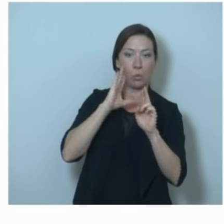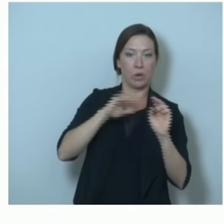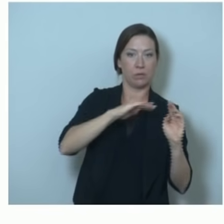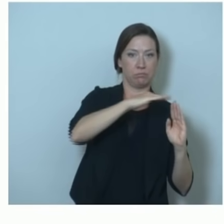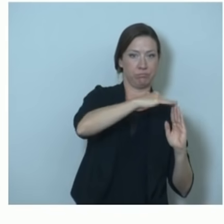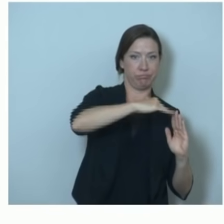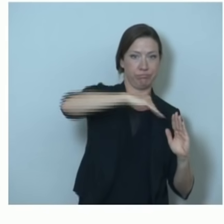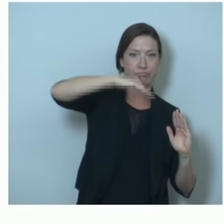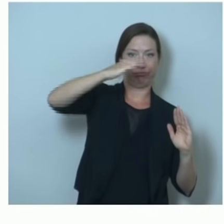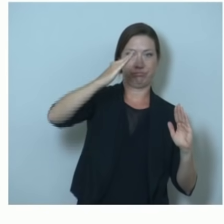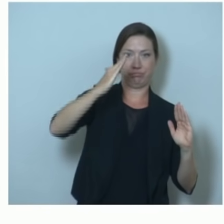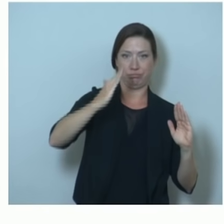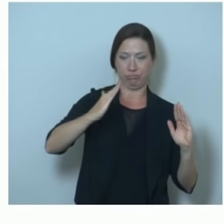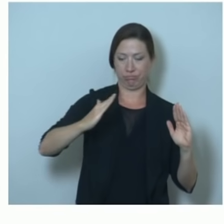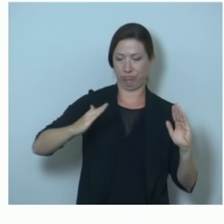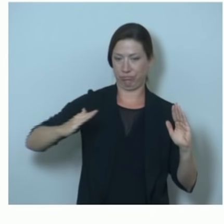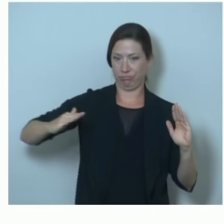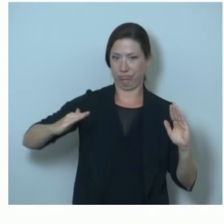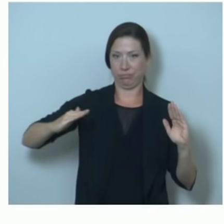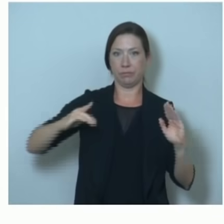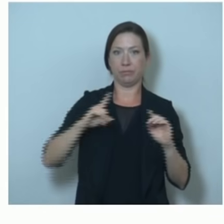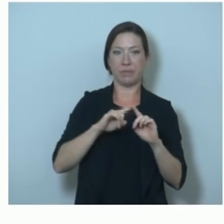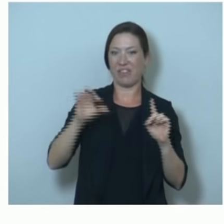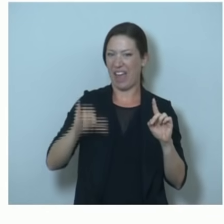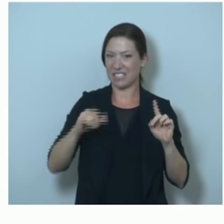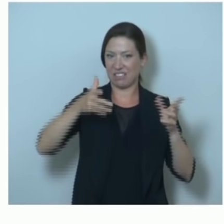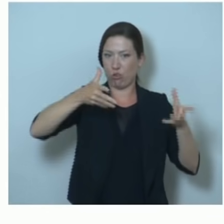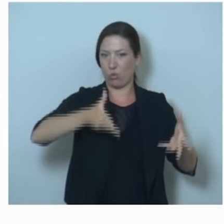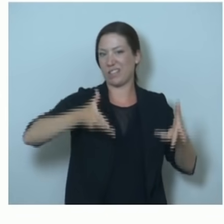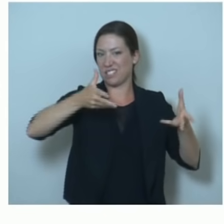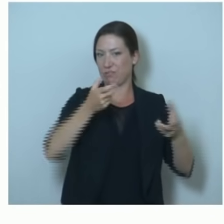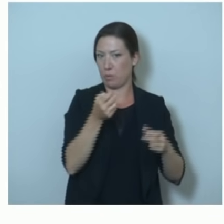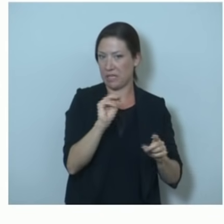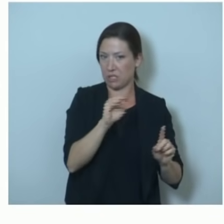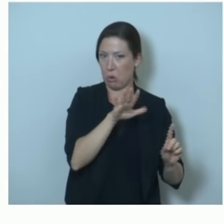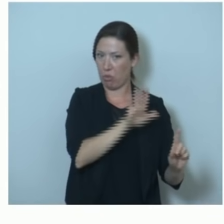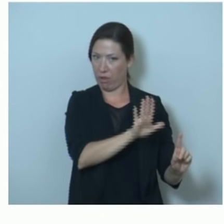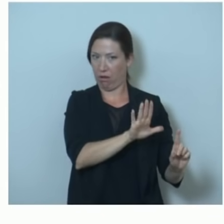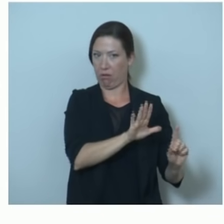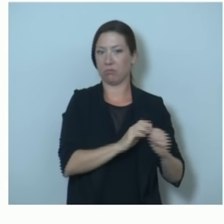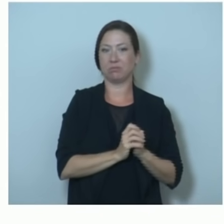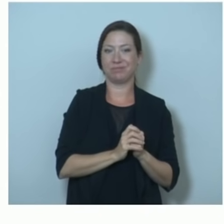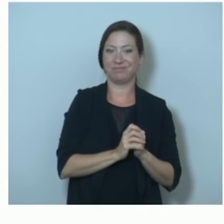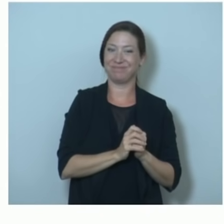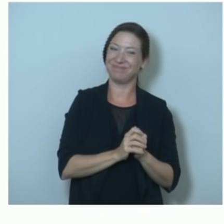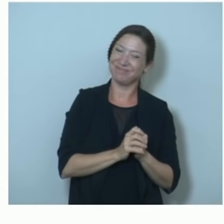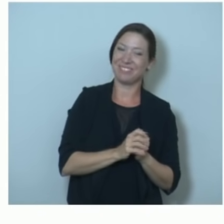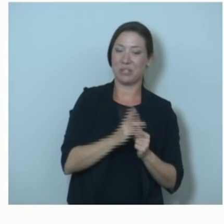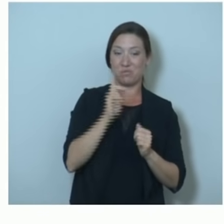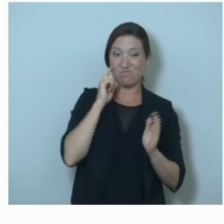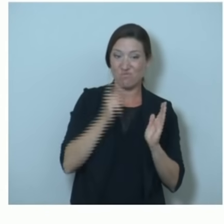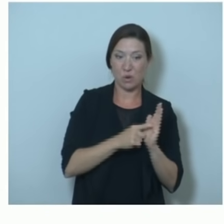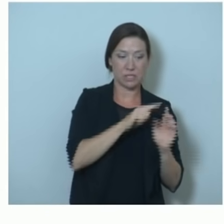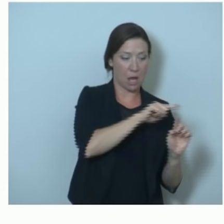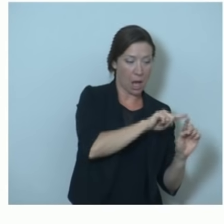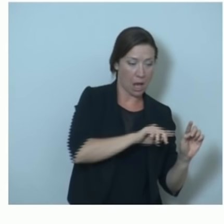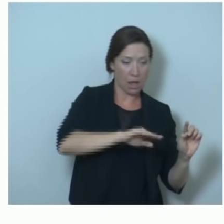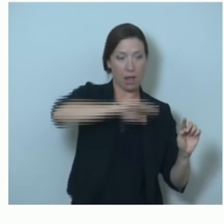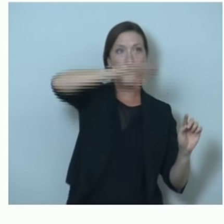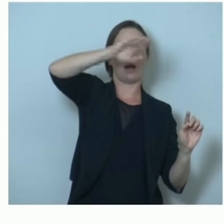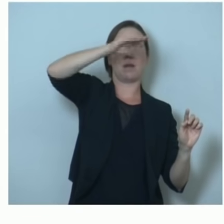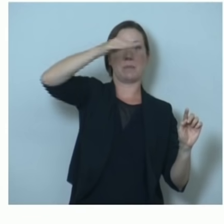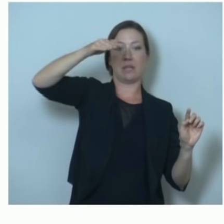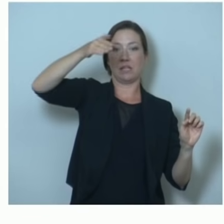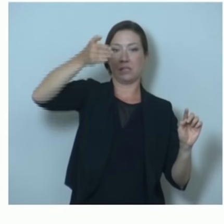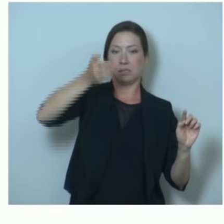look like a mountain, and it should be symmetric. It should go up, and then it should come back down, and you see it's actually plateaued off there. And that is a